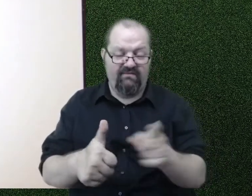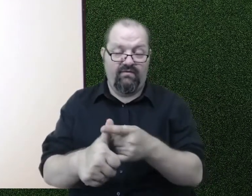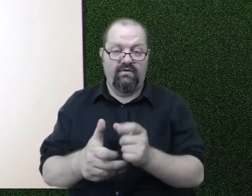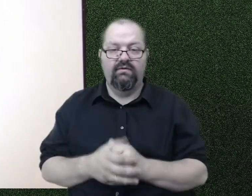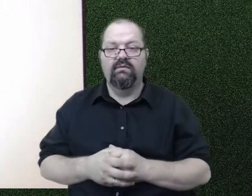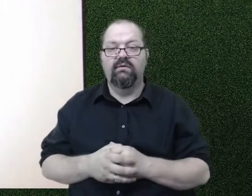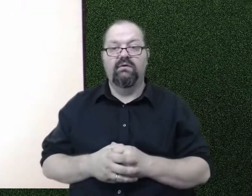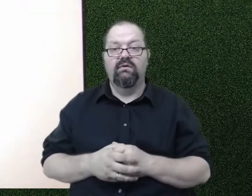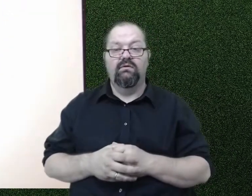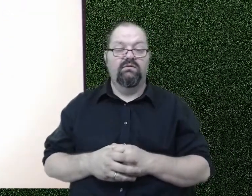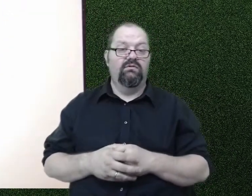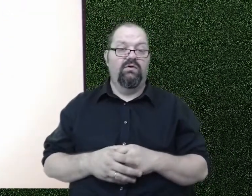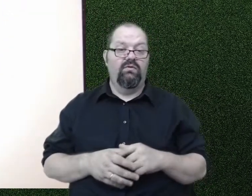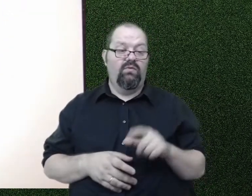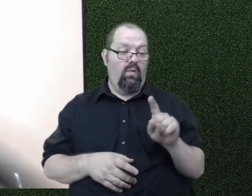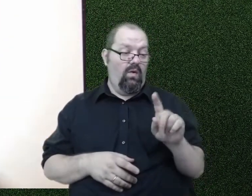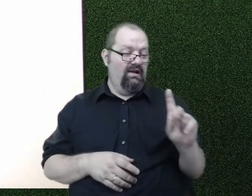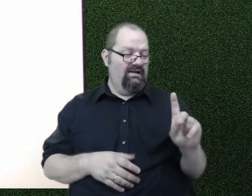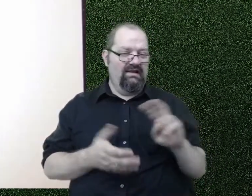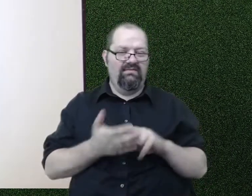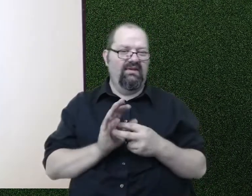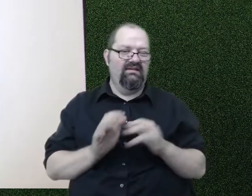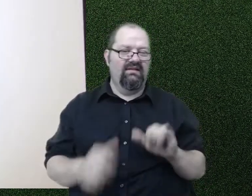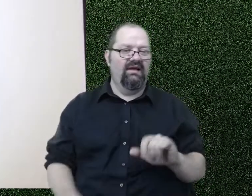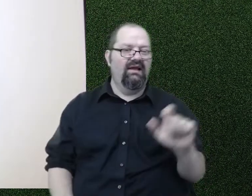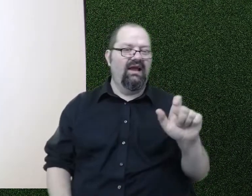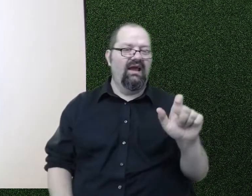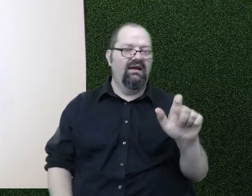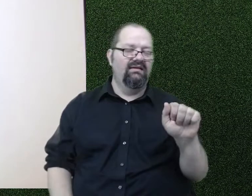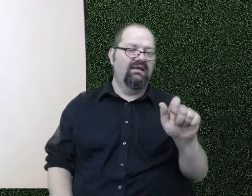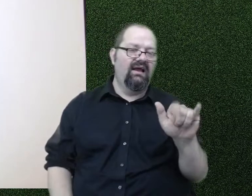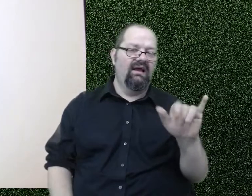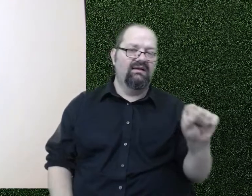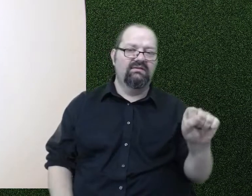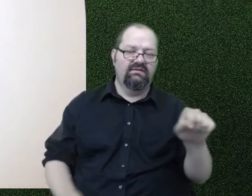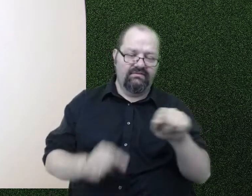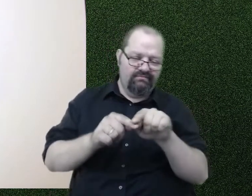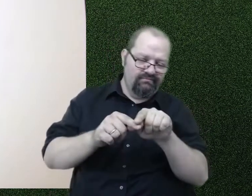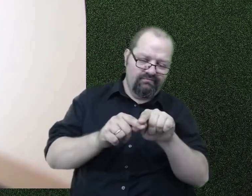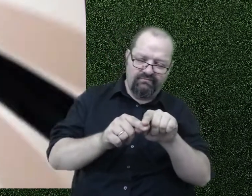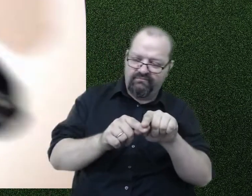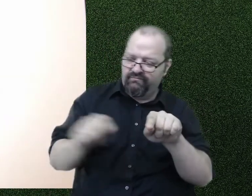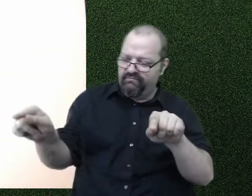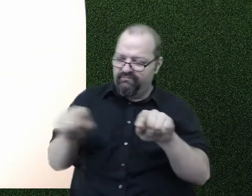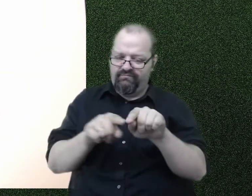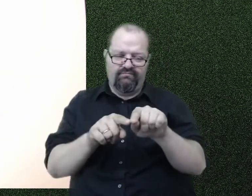just like the x-axis. Here's our 0, and it goes from negative infinity to infinity.